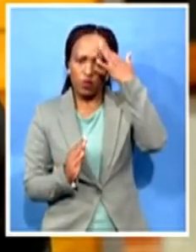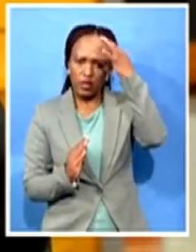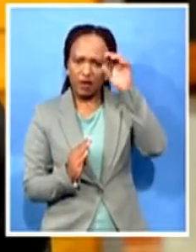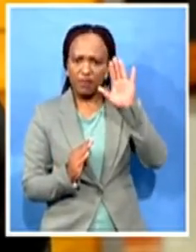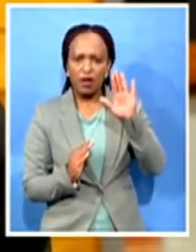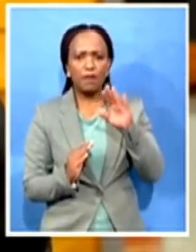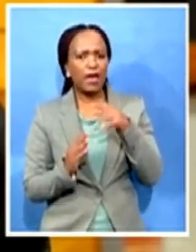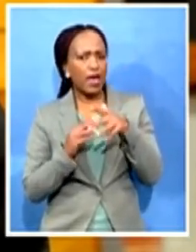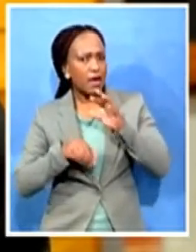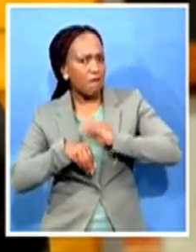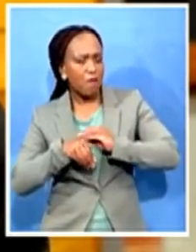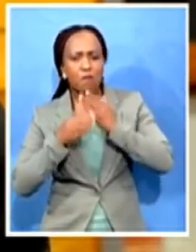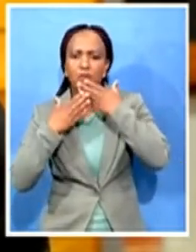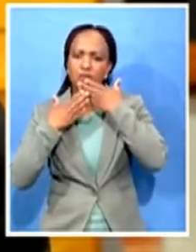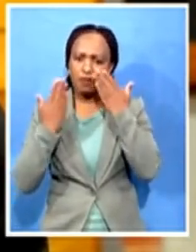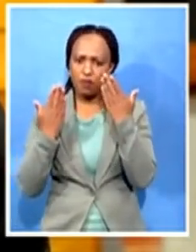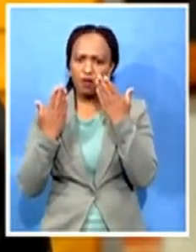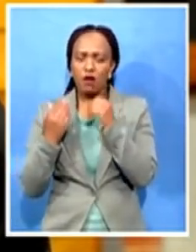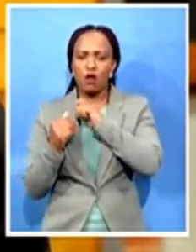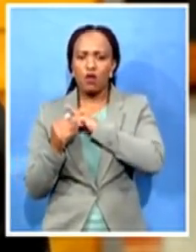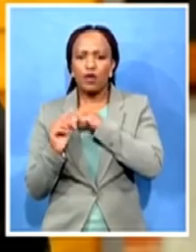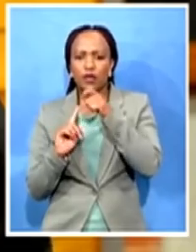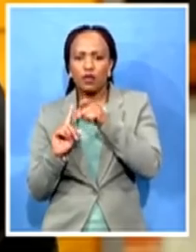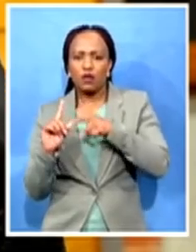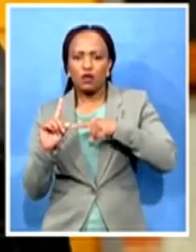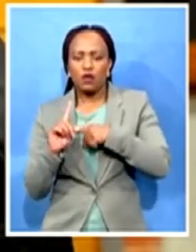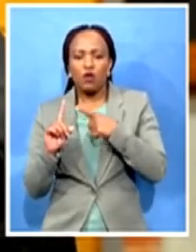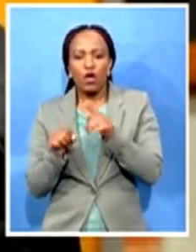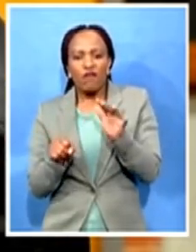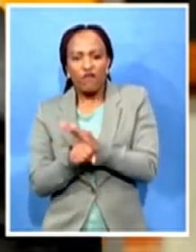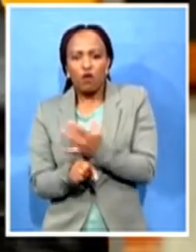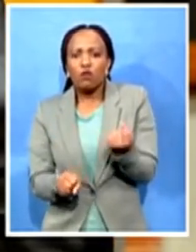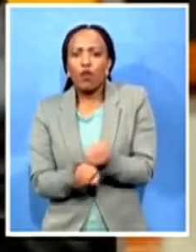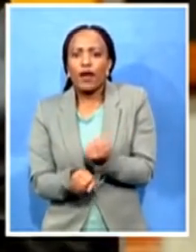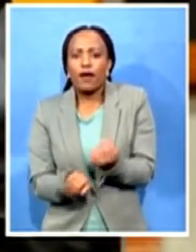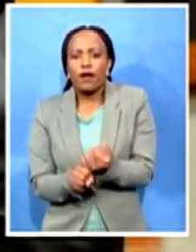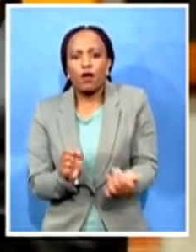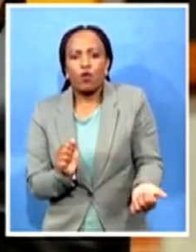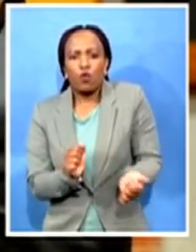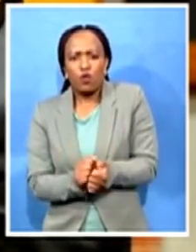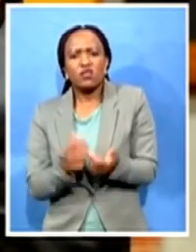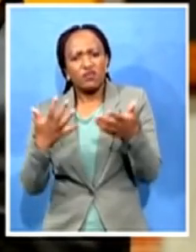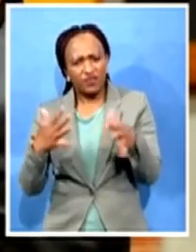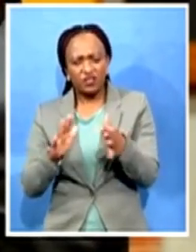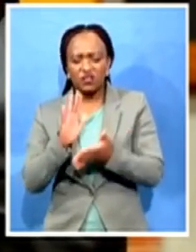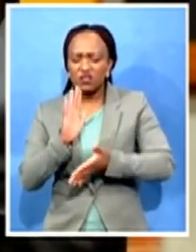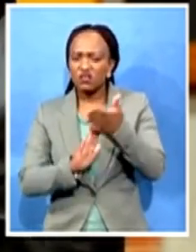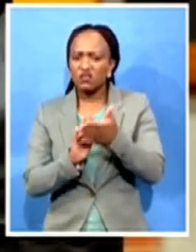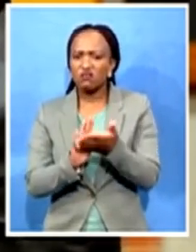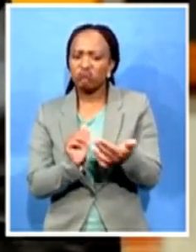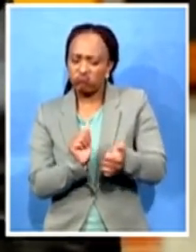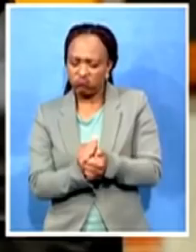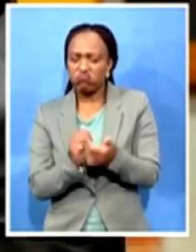regards to our full cooperation, which we still give and we are giving. We handed over by agreement.